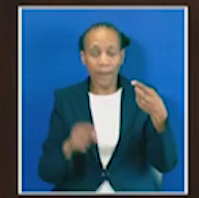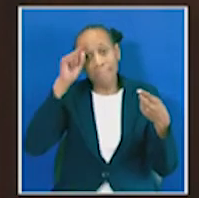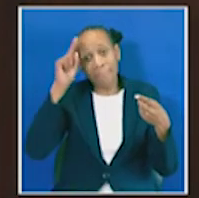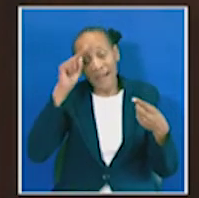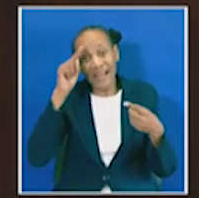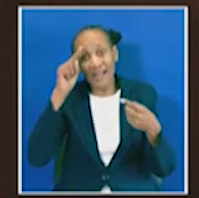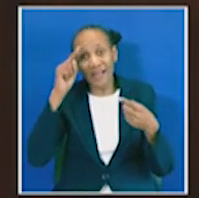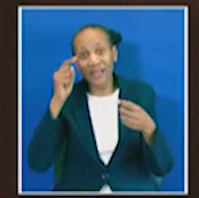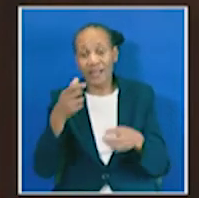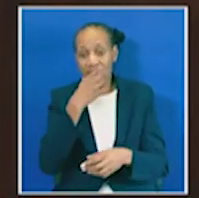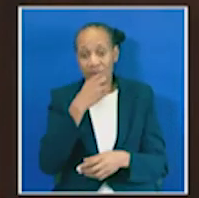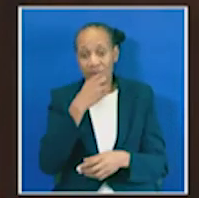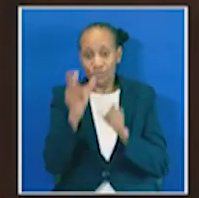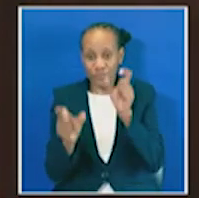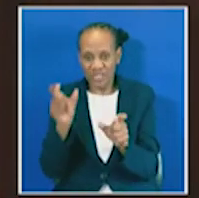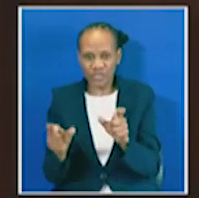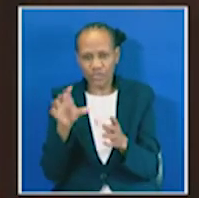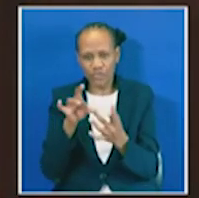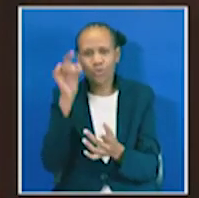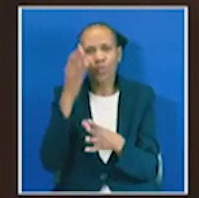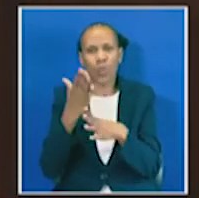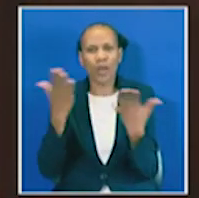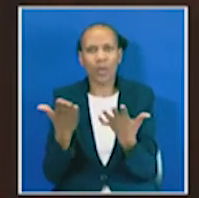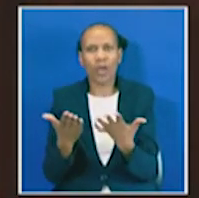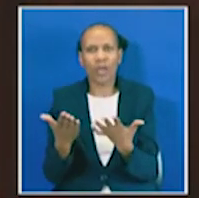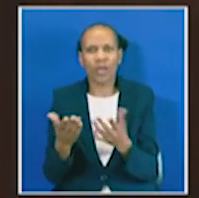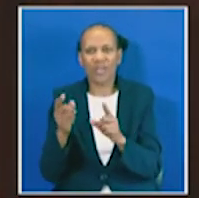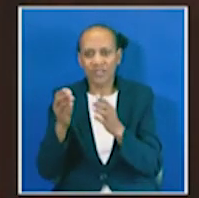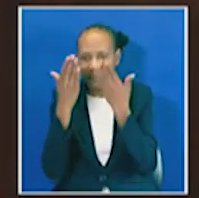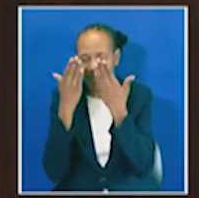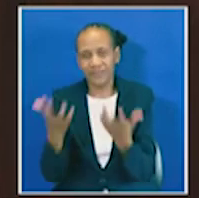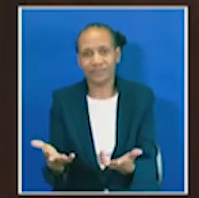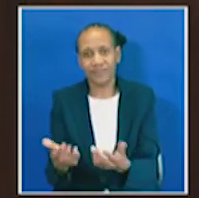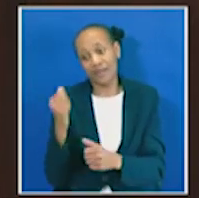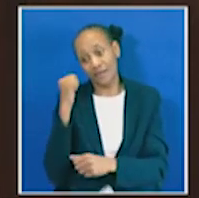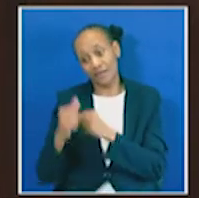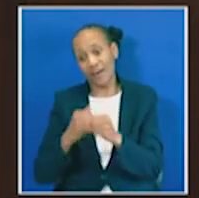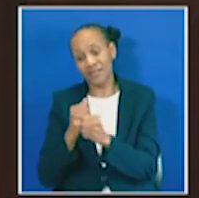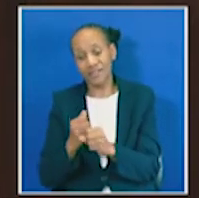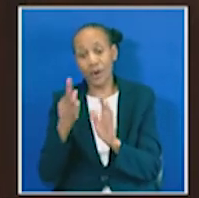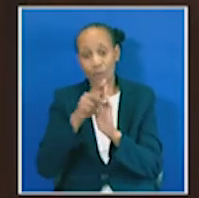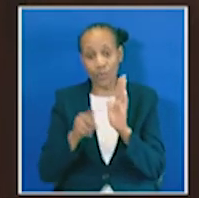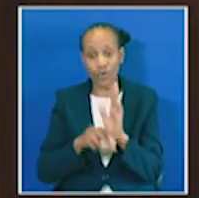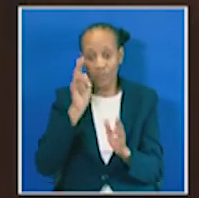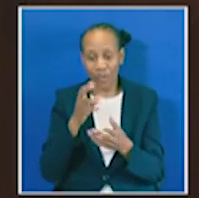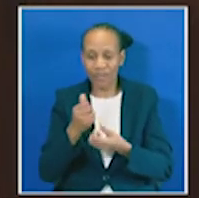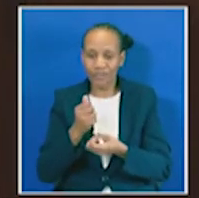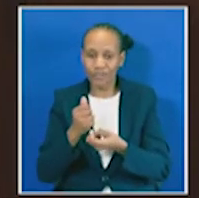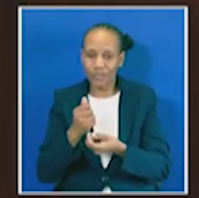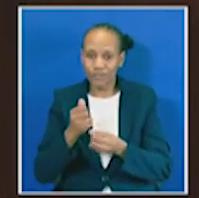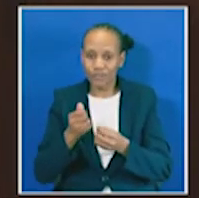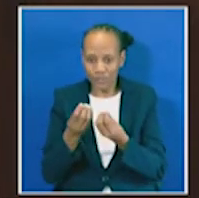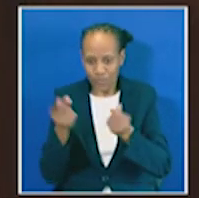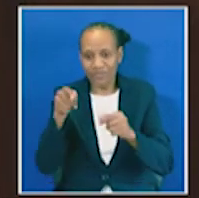choose a career in academia. The NGAP program introduced last year will hopefully begin to address this problem.